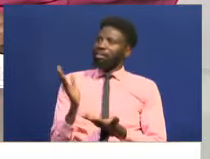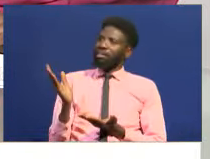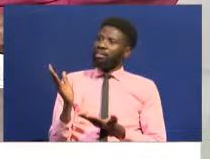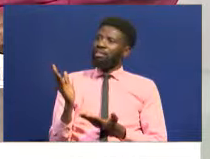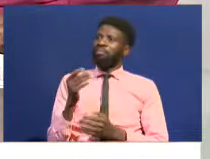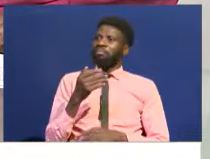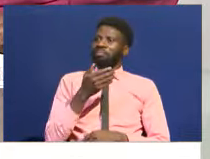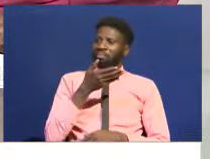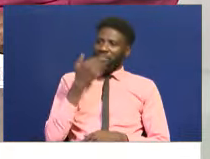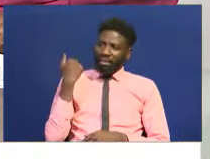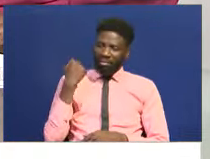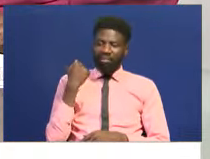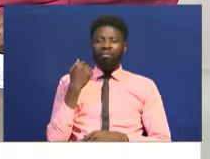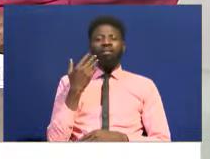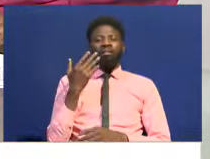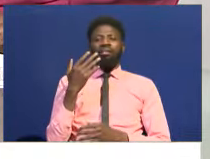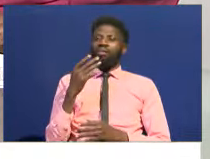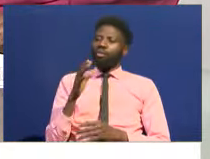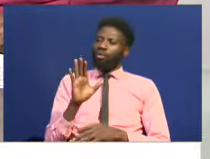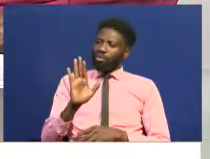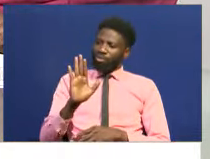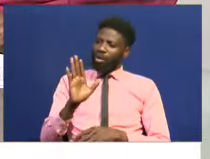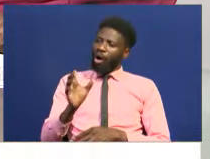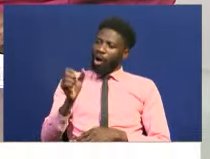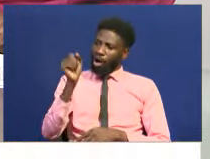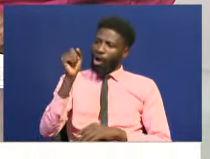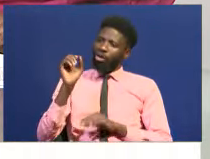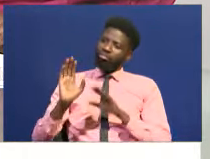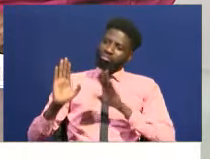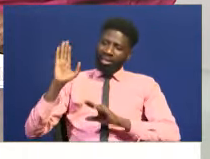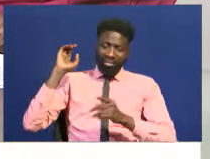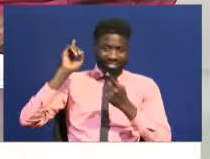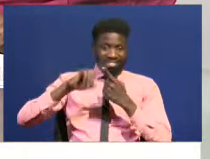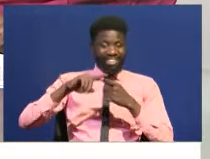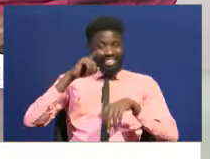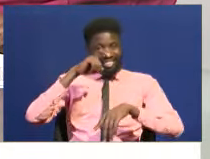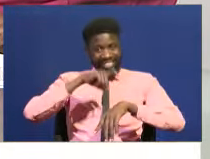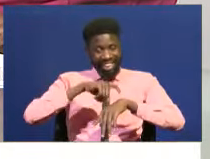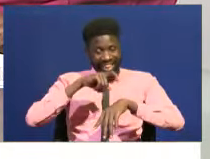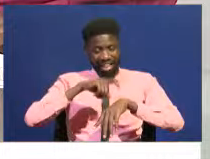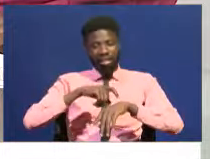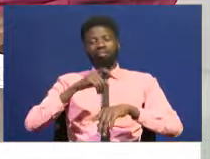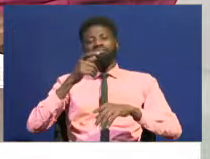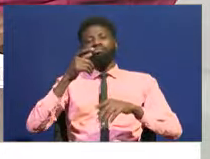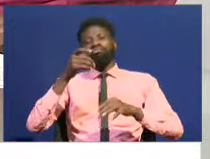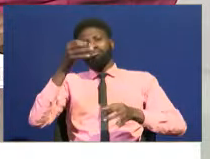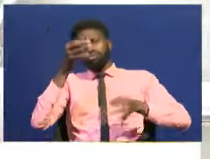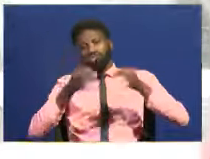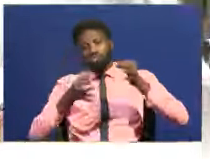been halted until a ruling was made on the impeachment of the former Deputy President.